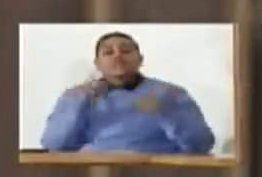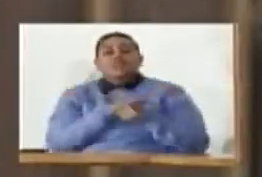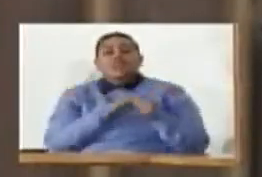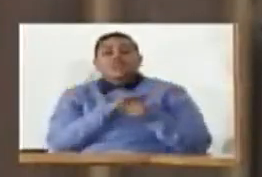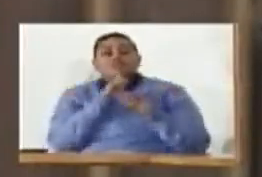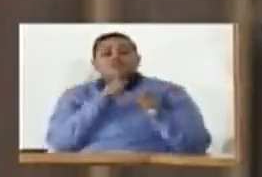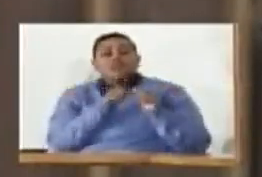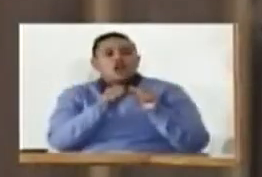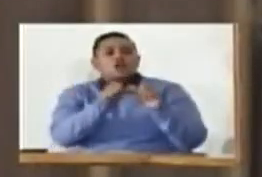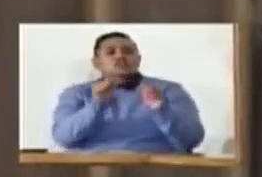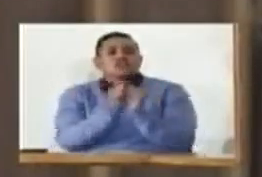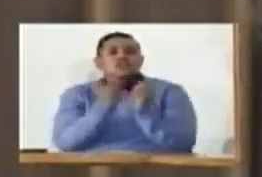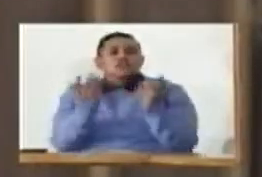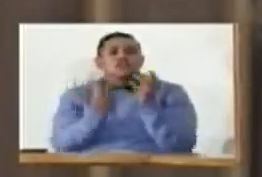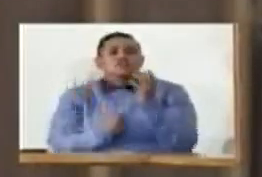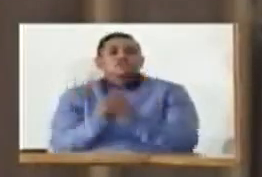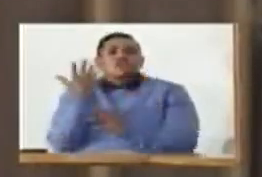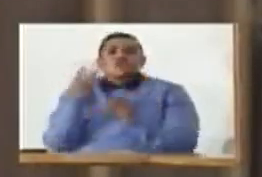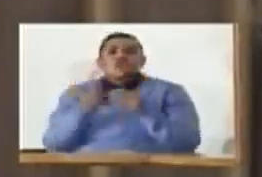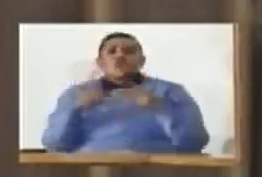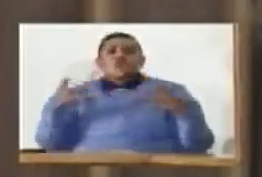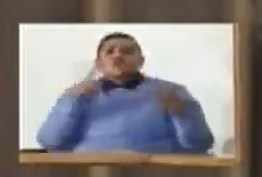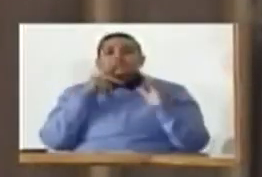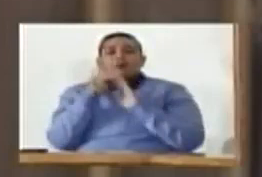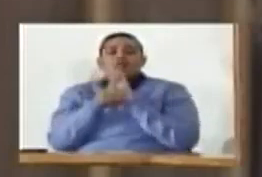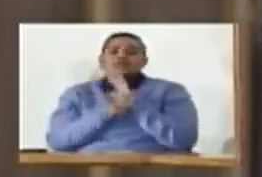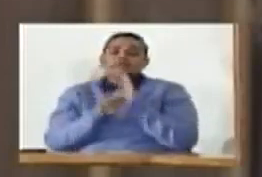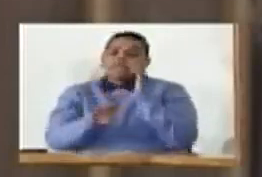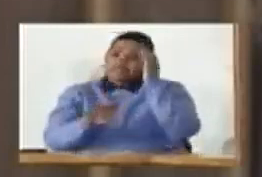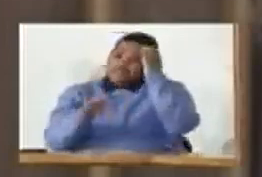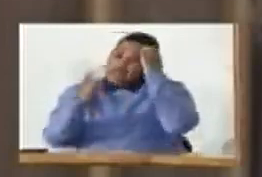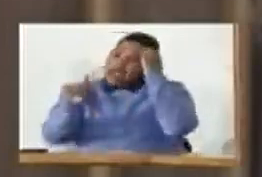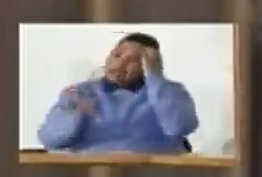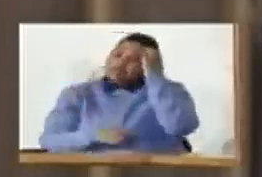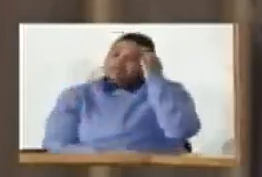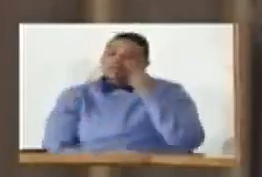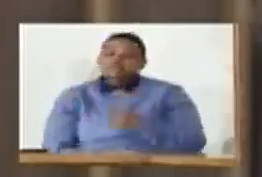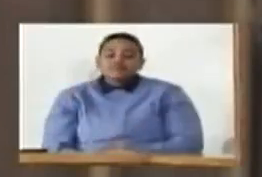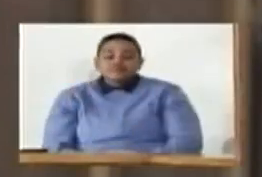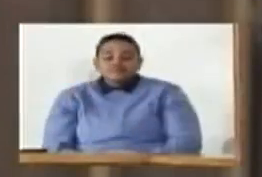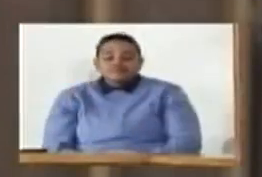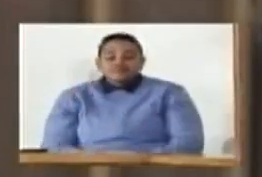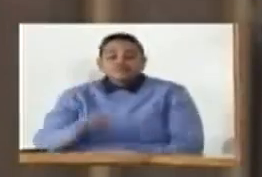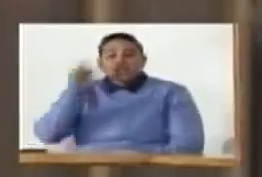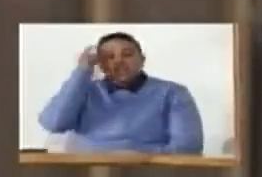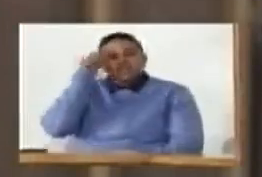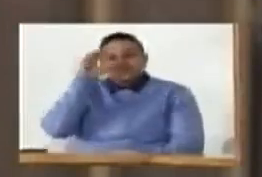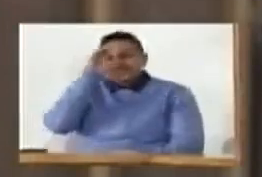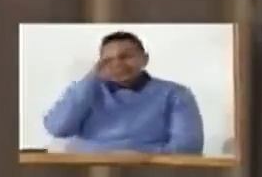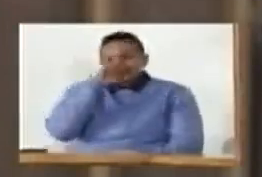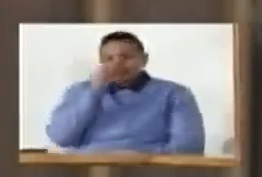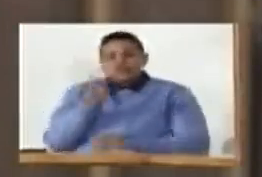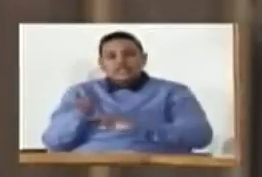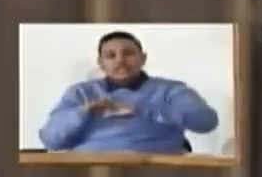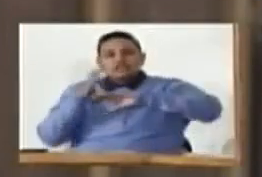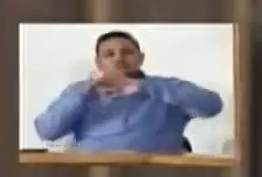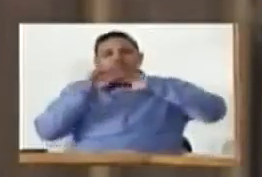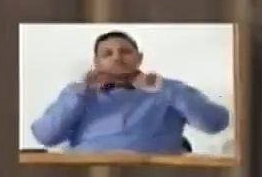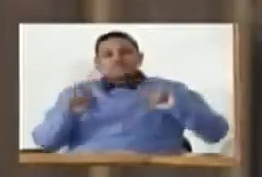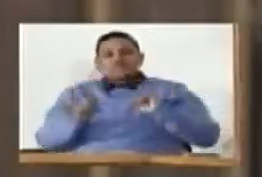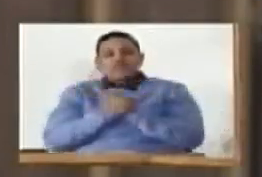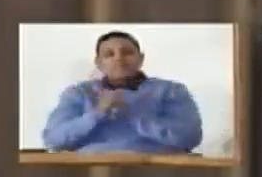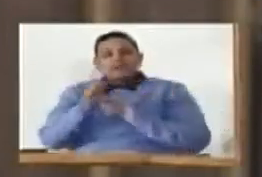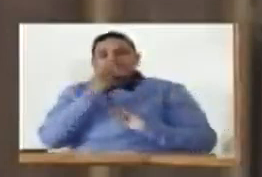consistent with its growth policy. The government will seek to increase the capacity of